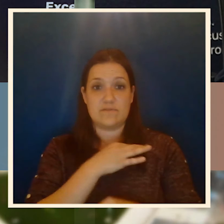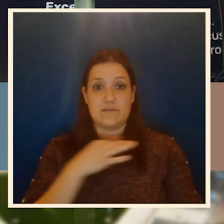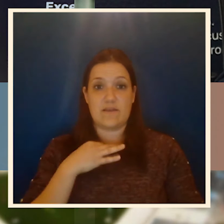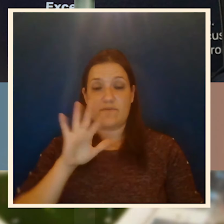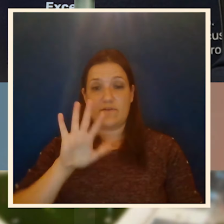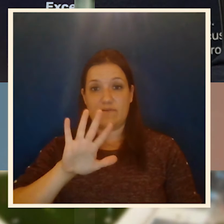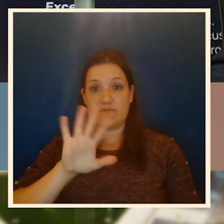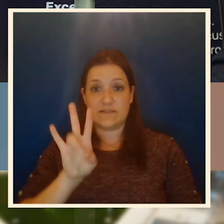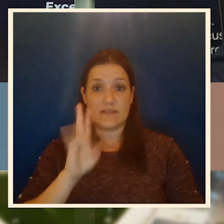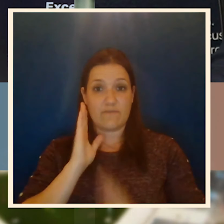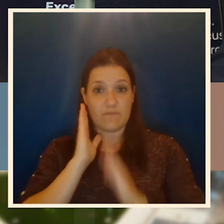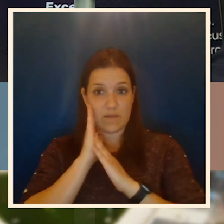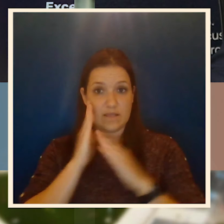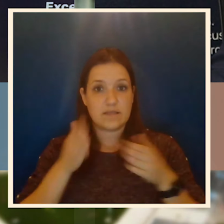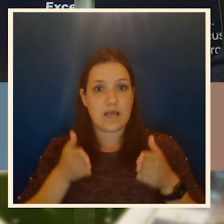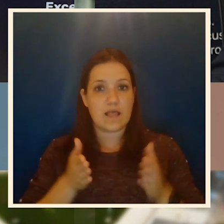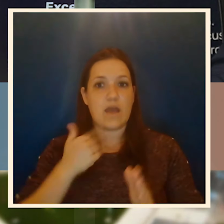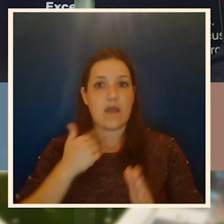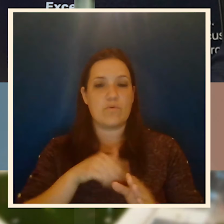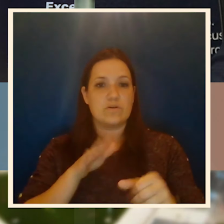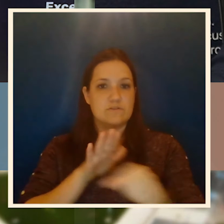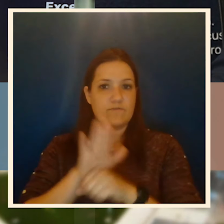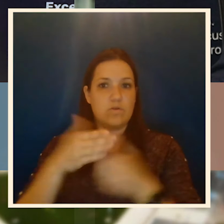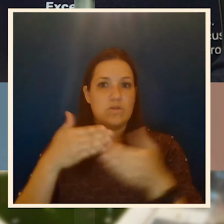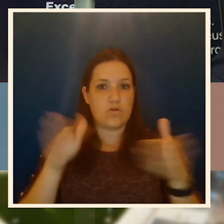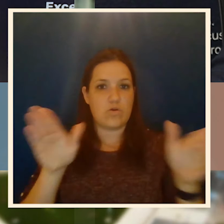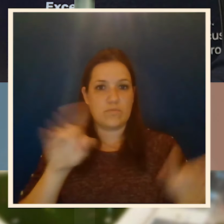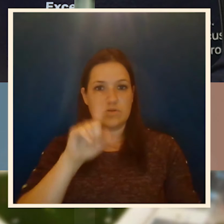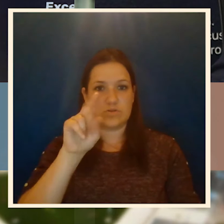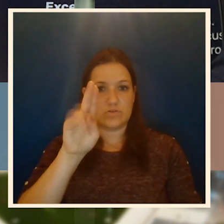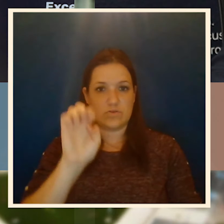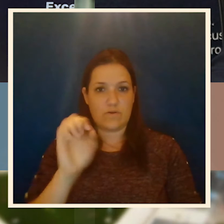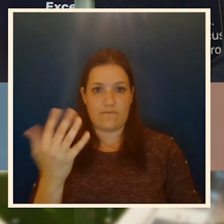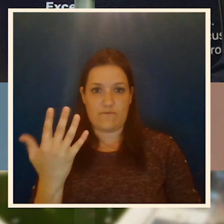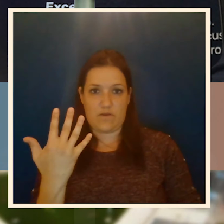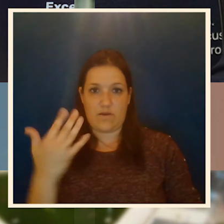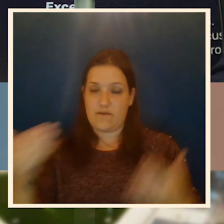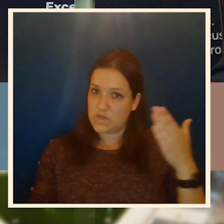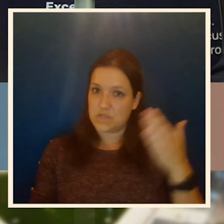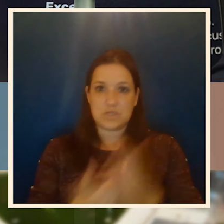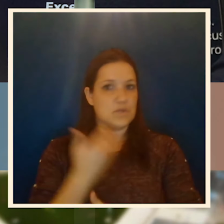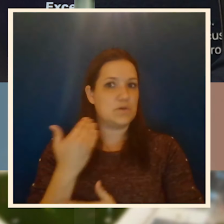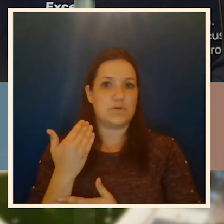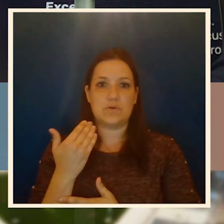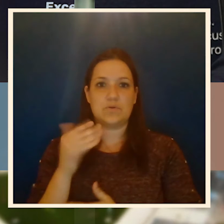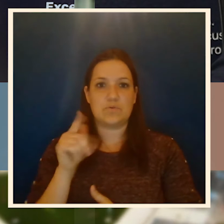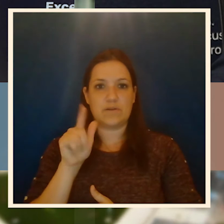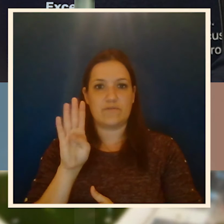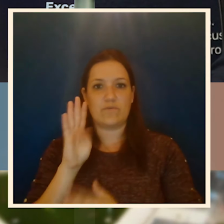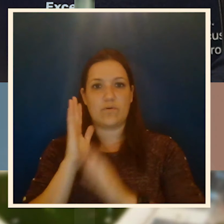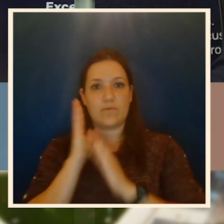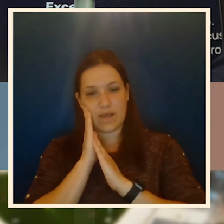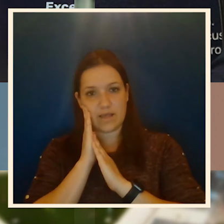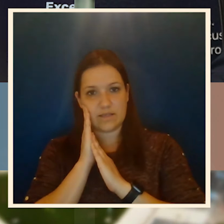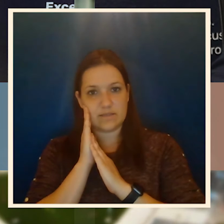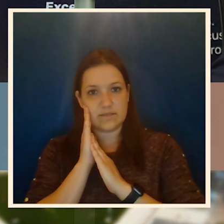beds. Let us fully open Zone 5, the brand new, state-of-the-art, you know, those 24